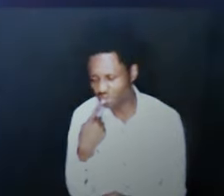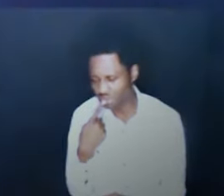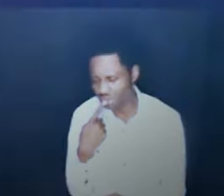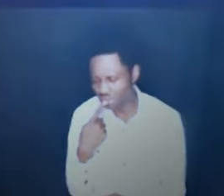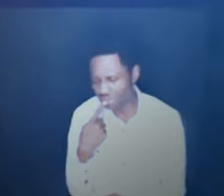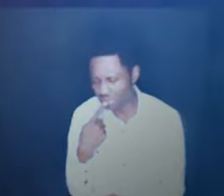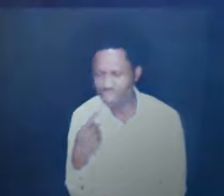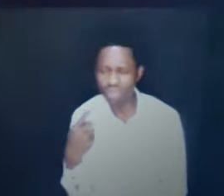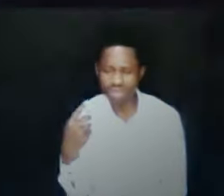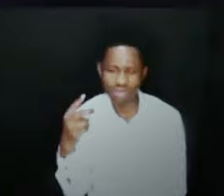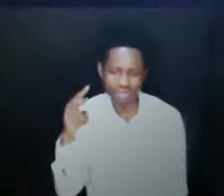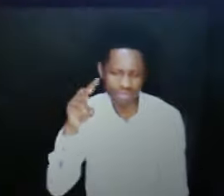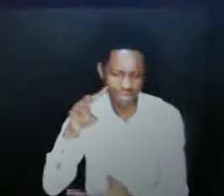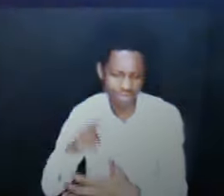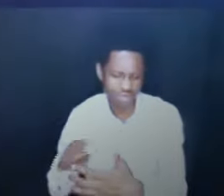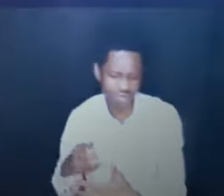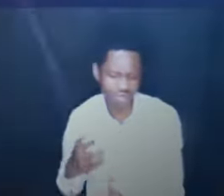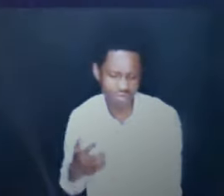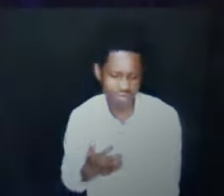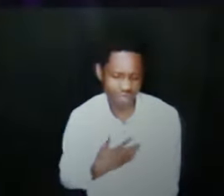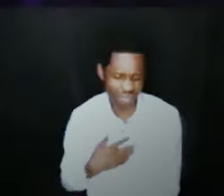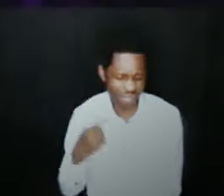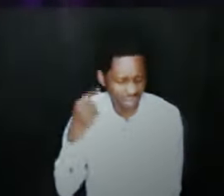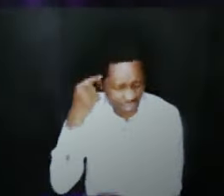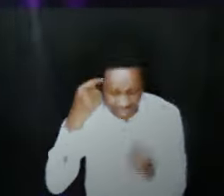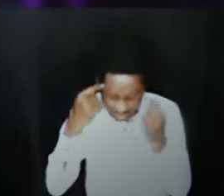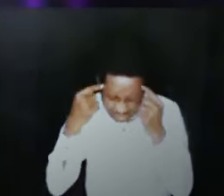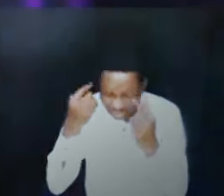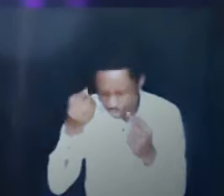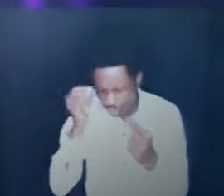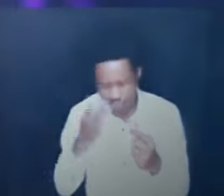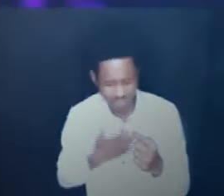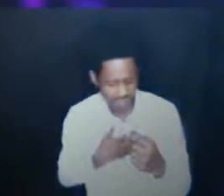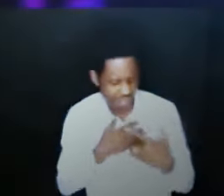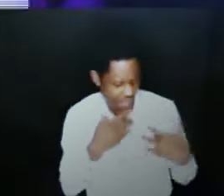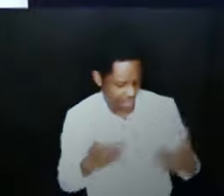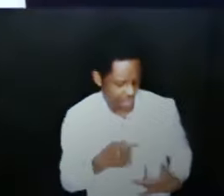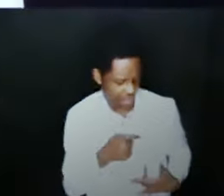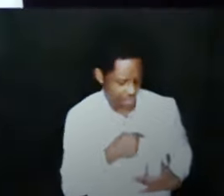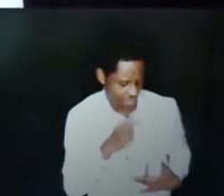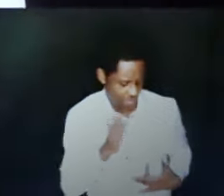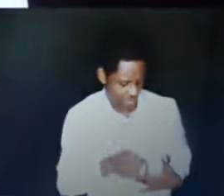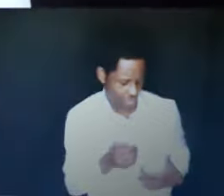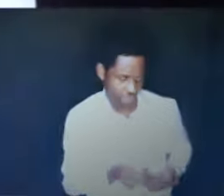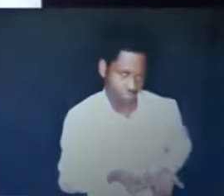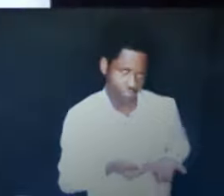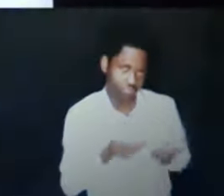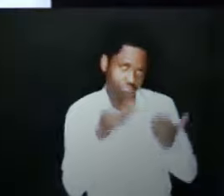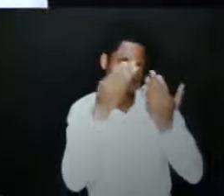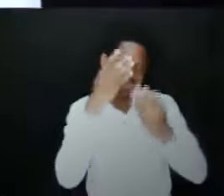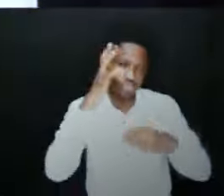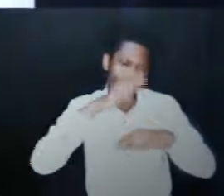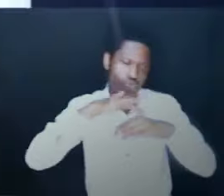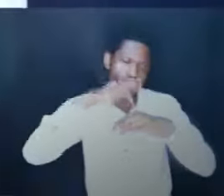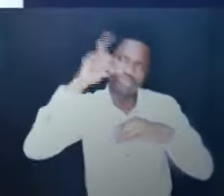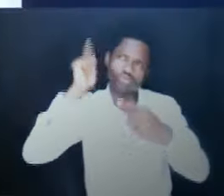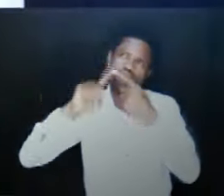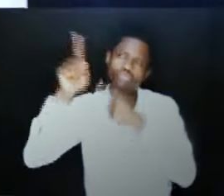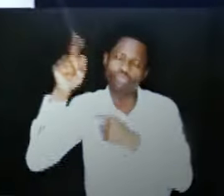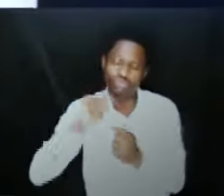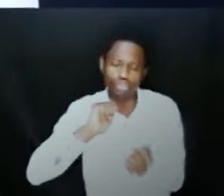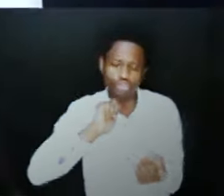the meditations of my heart. Let them bring glory to you. So the change is both inwardly